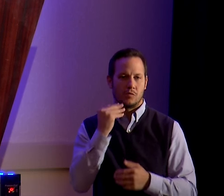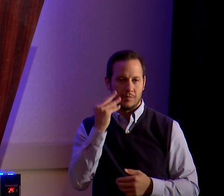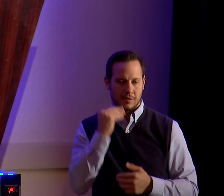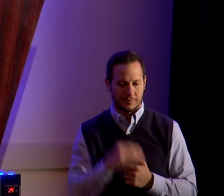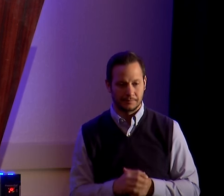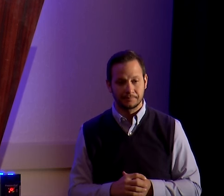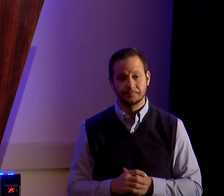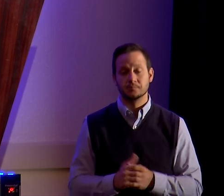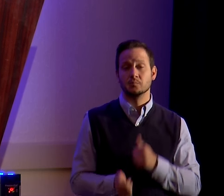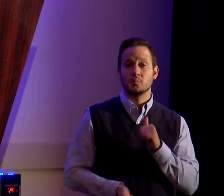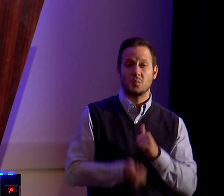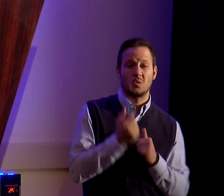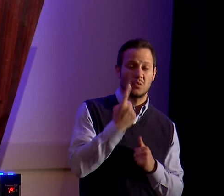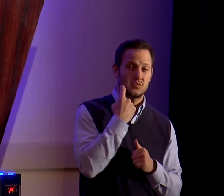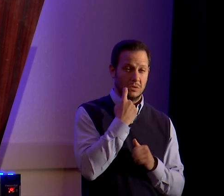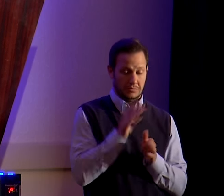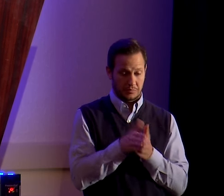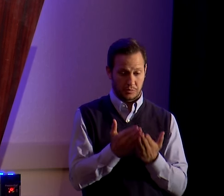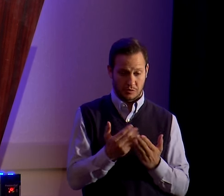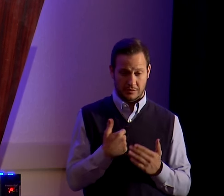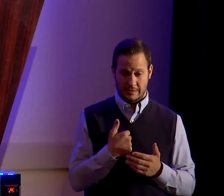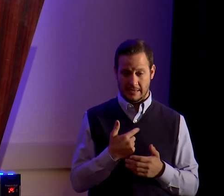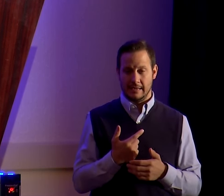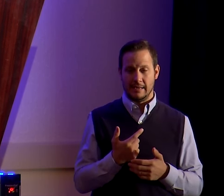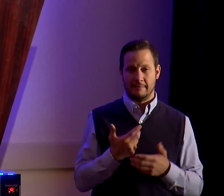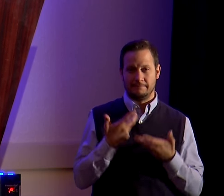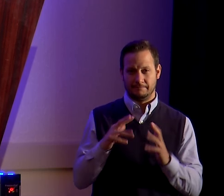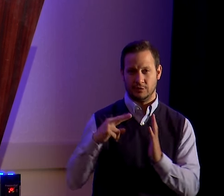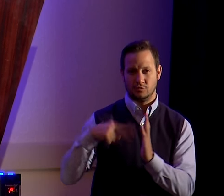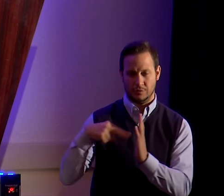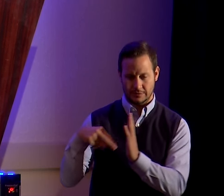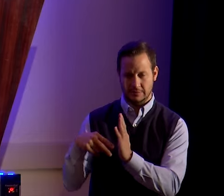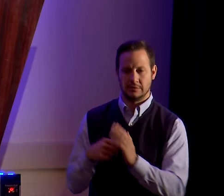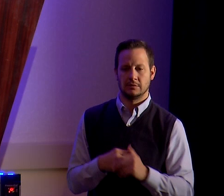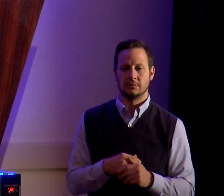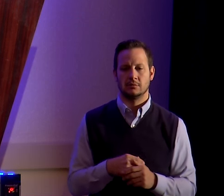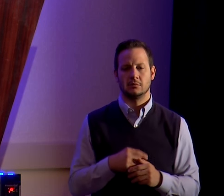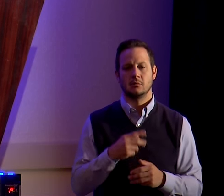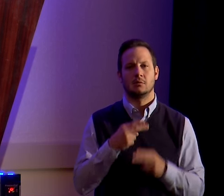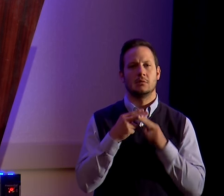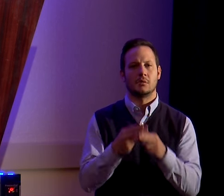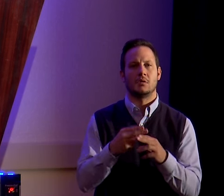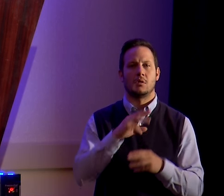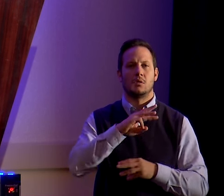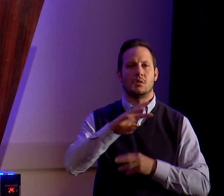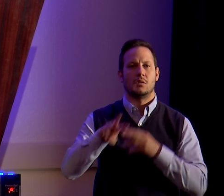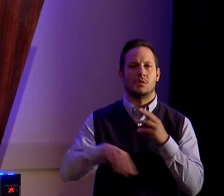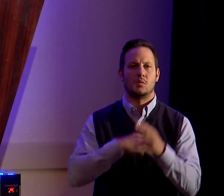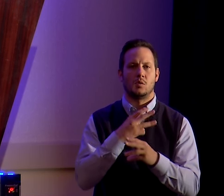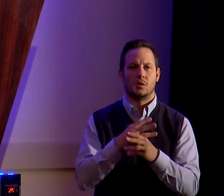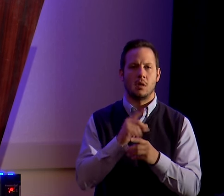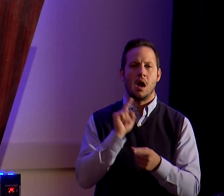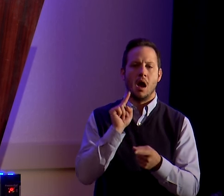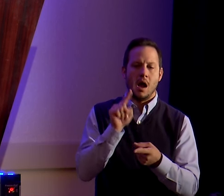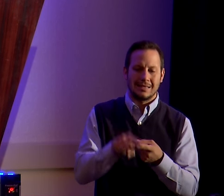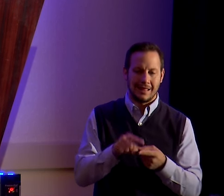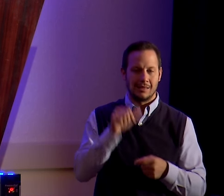His latest book, which I just recently read, is called The World Until Yesterday.